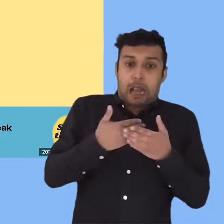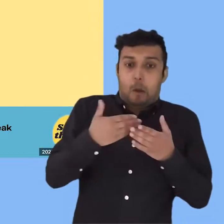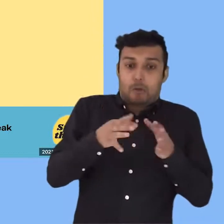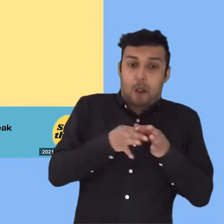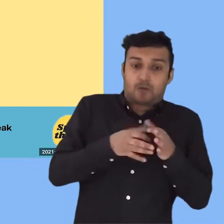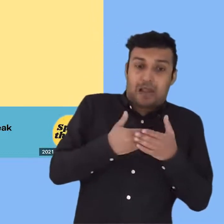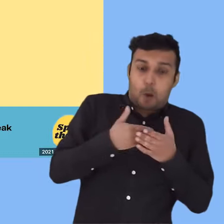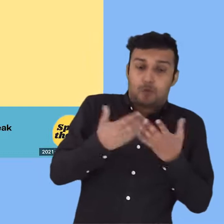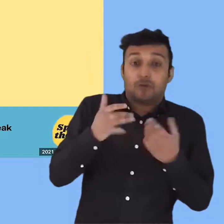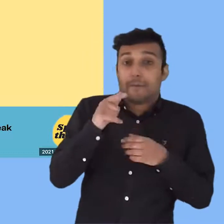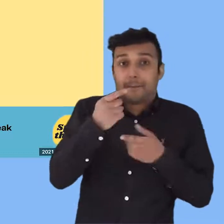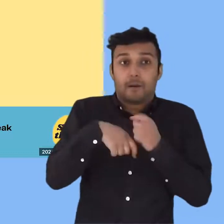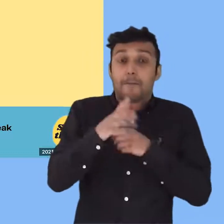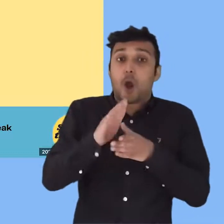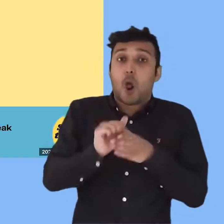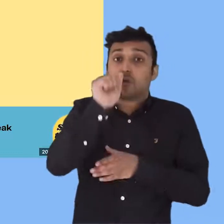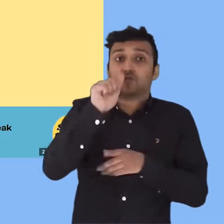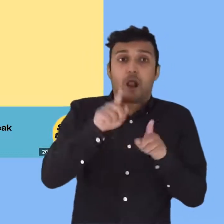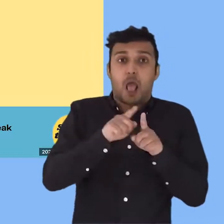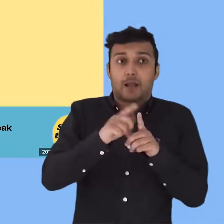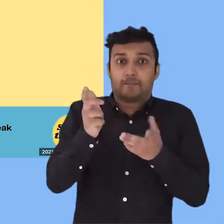erasure could happen.